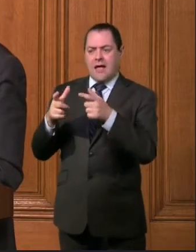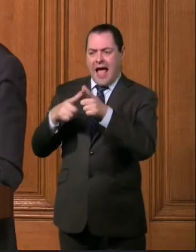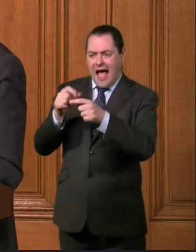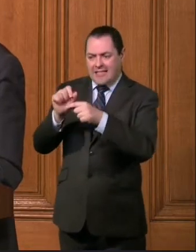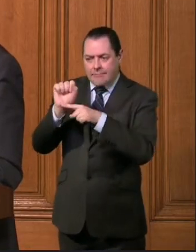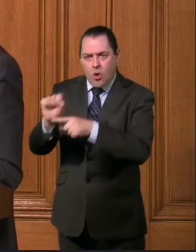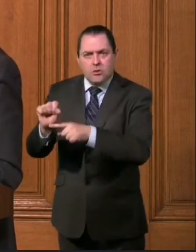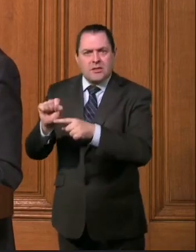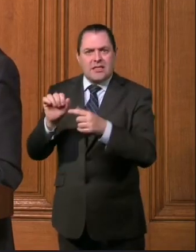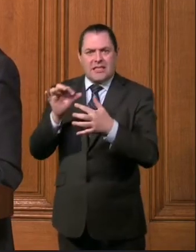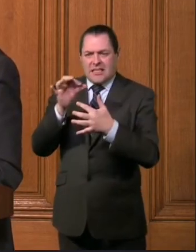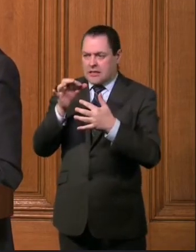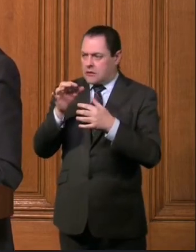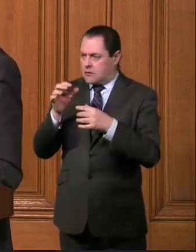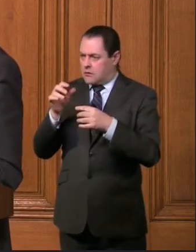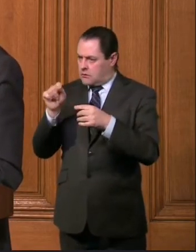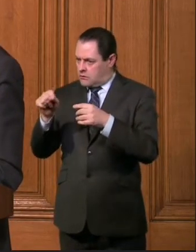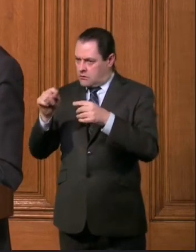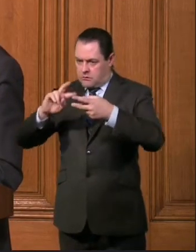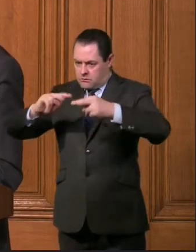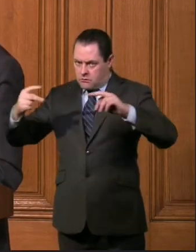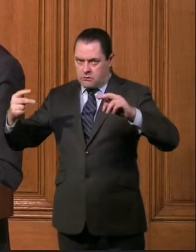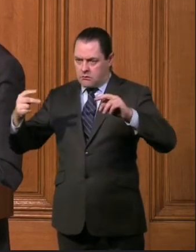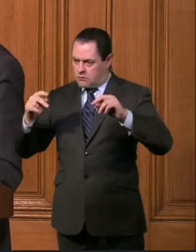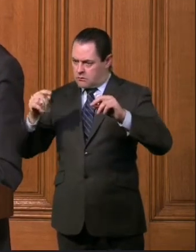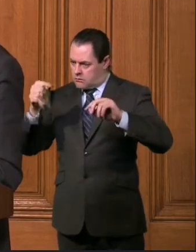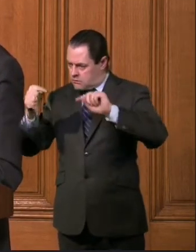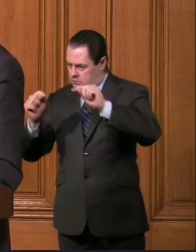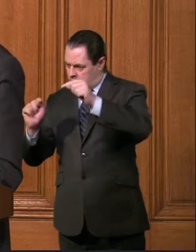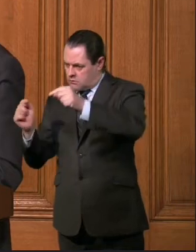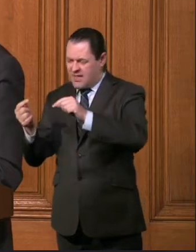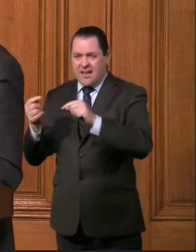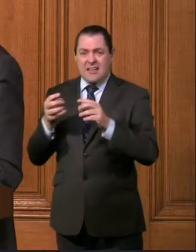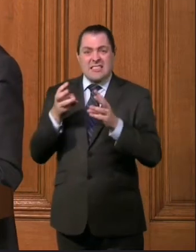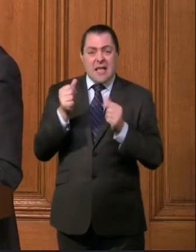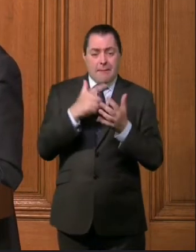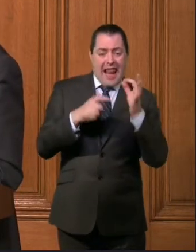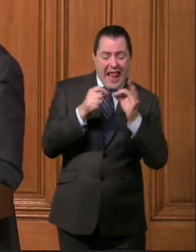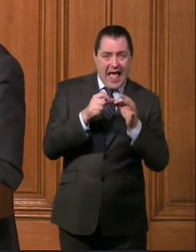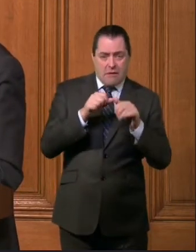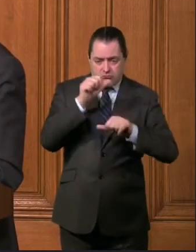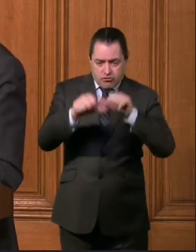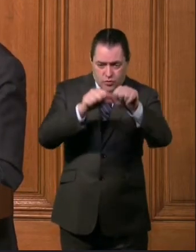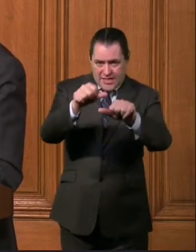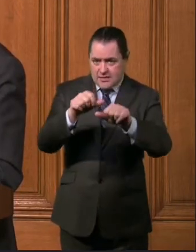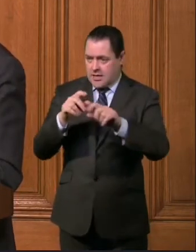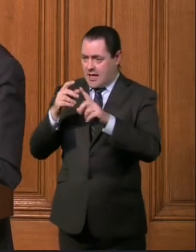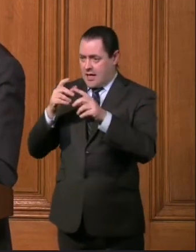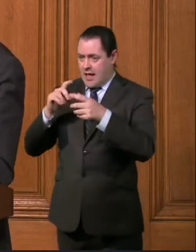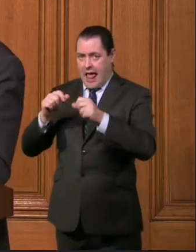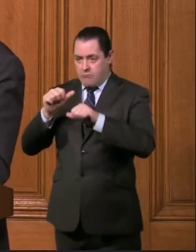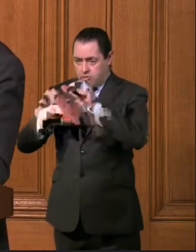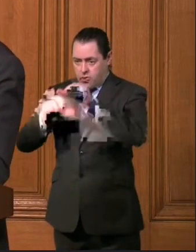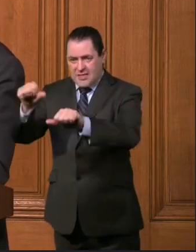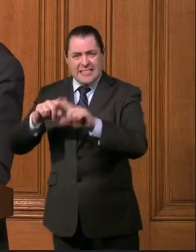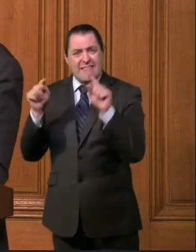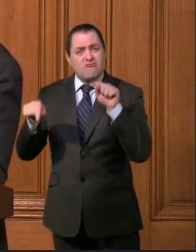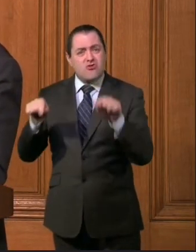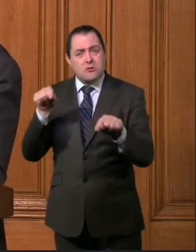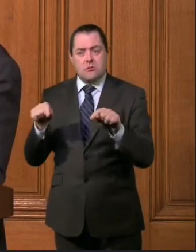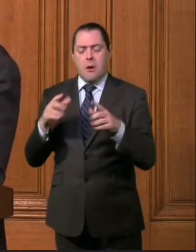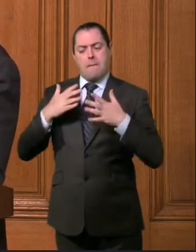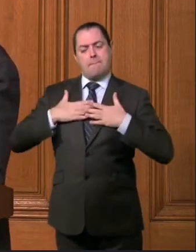get different results in different laboratories. And not all of the immune response is an antibody response. So taking a